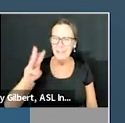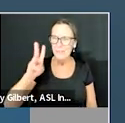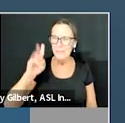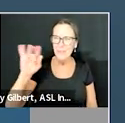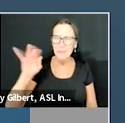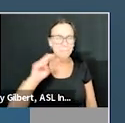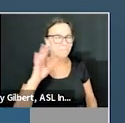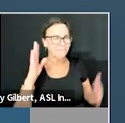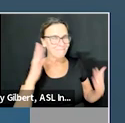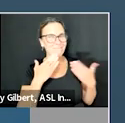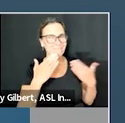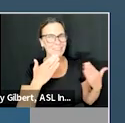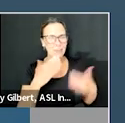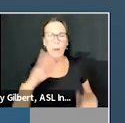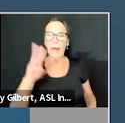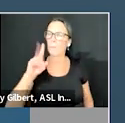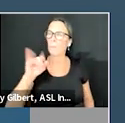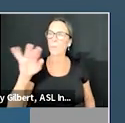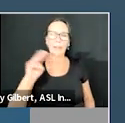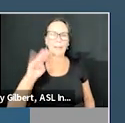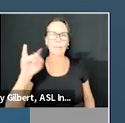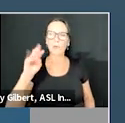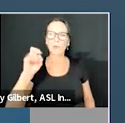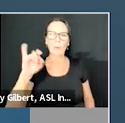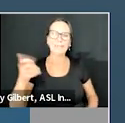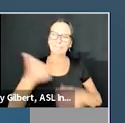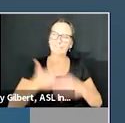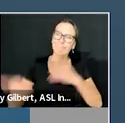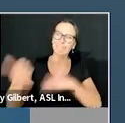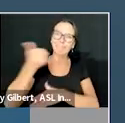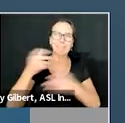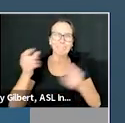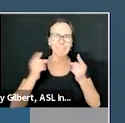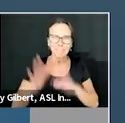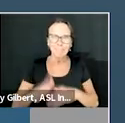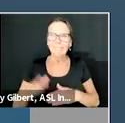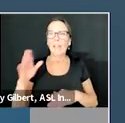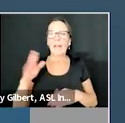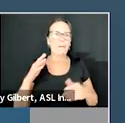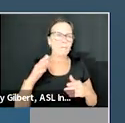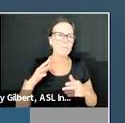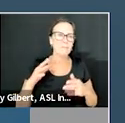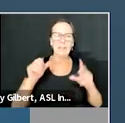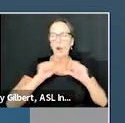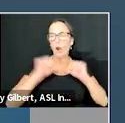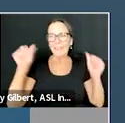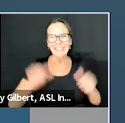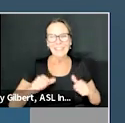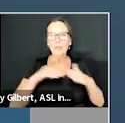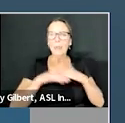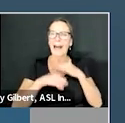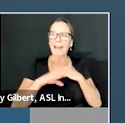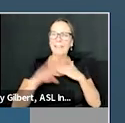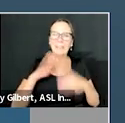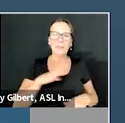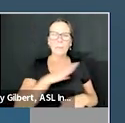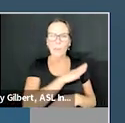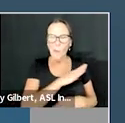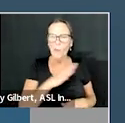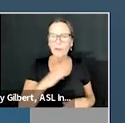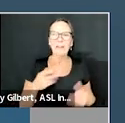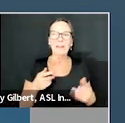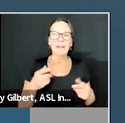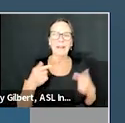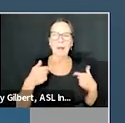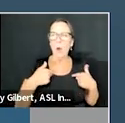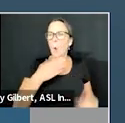to be here. So I'm William Joyce. I'm the executive director of the Architectural Access Board. I am a white man wearing a